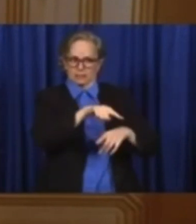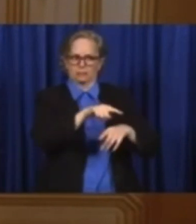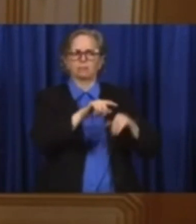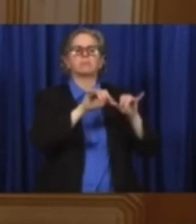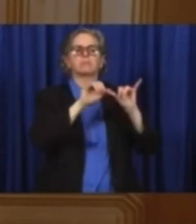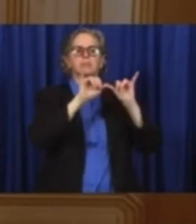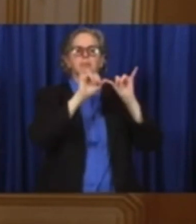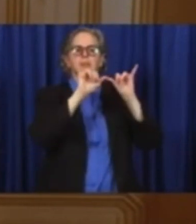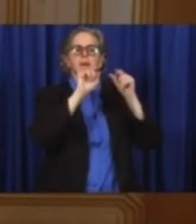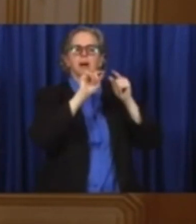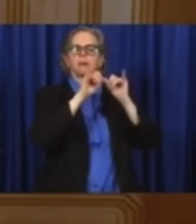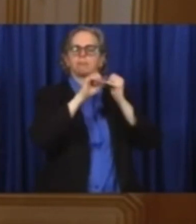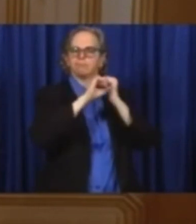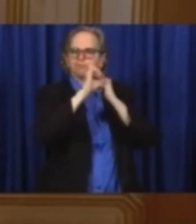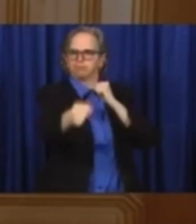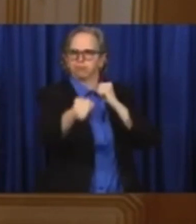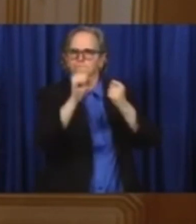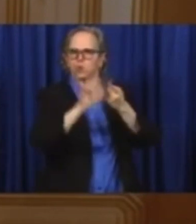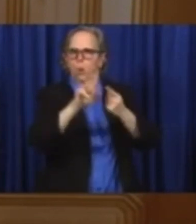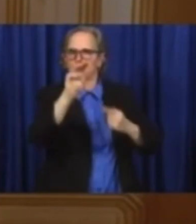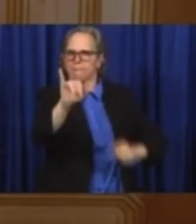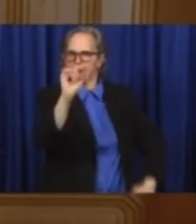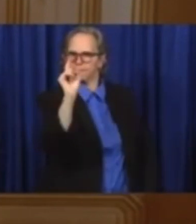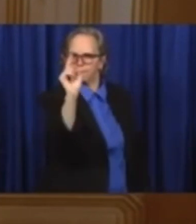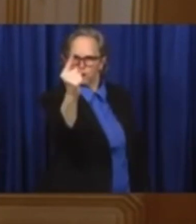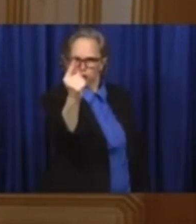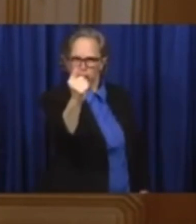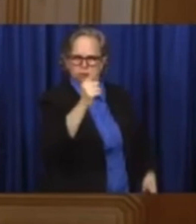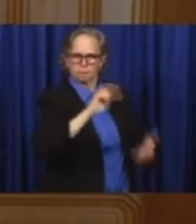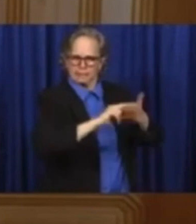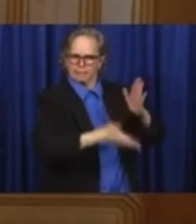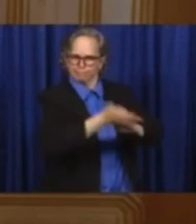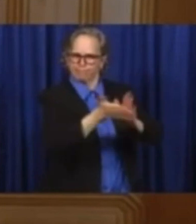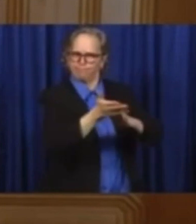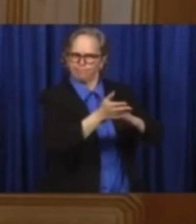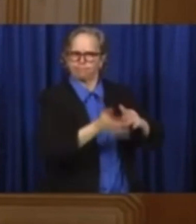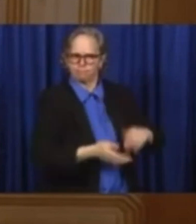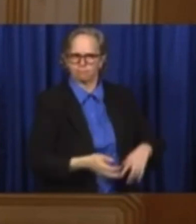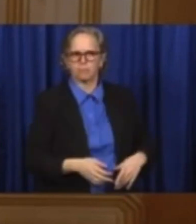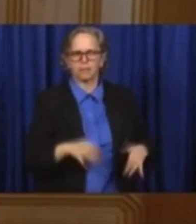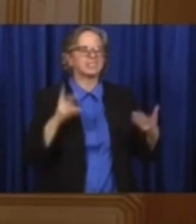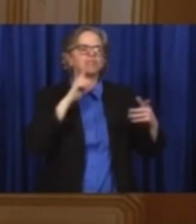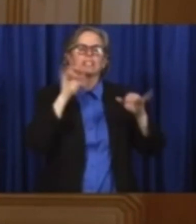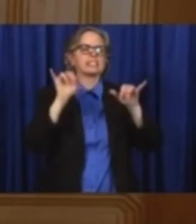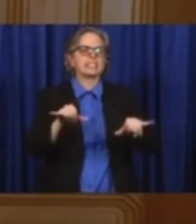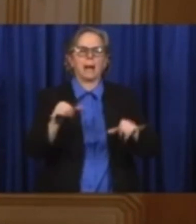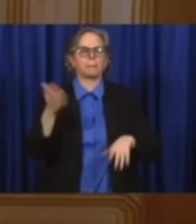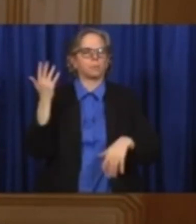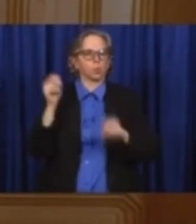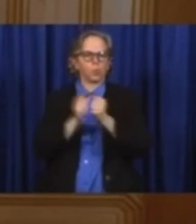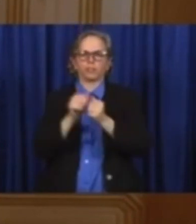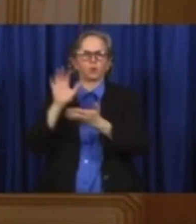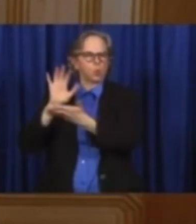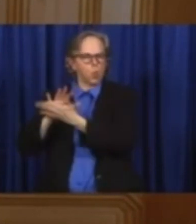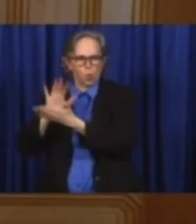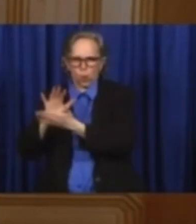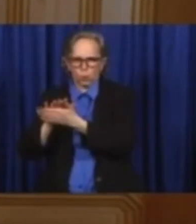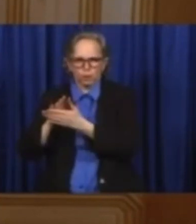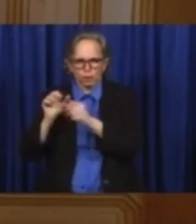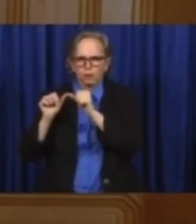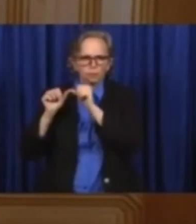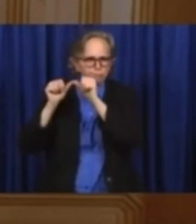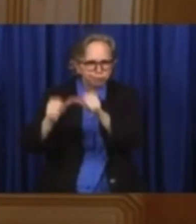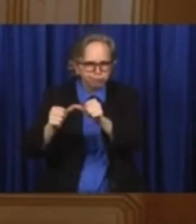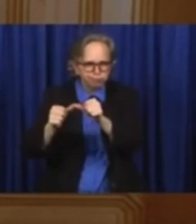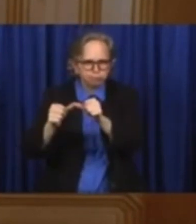with what we have done in regard to our school. COVID-19 is a very serious pandemic in the world right now.